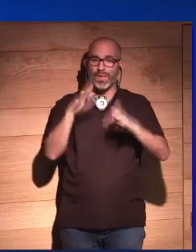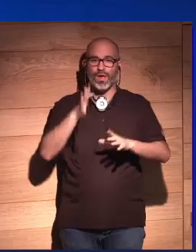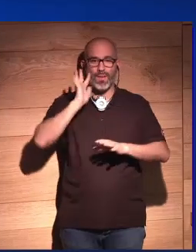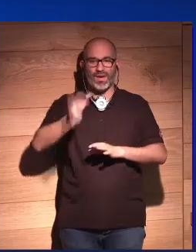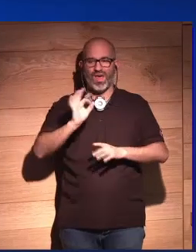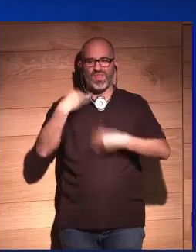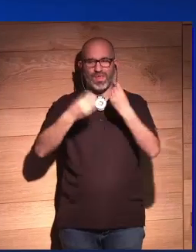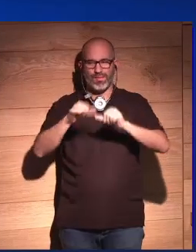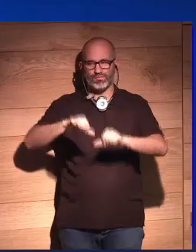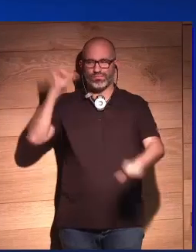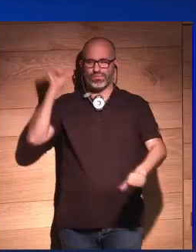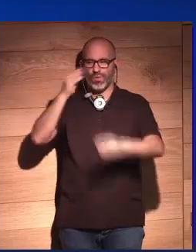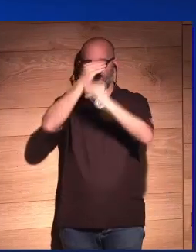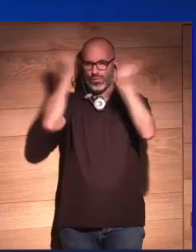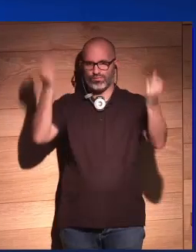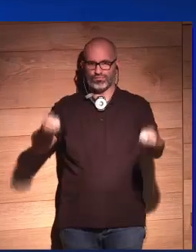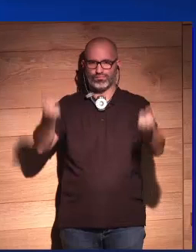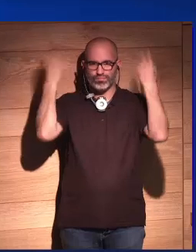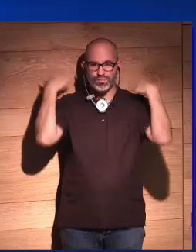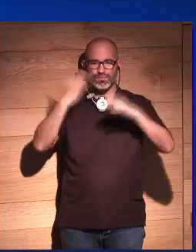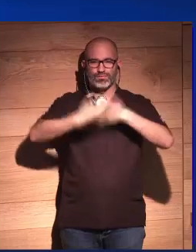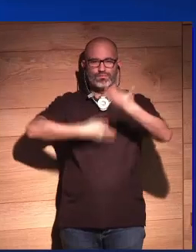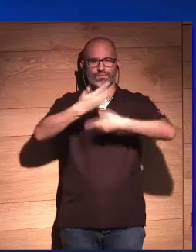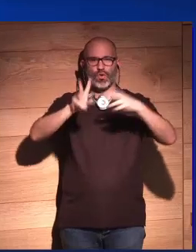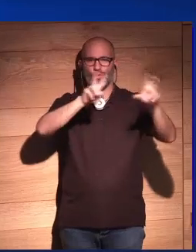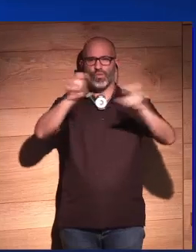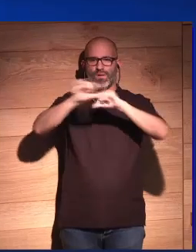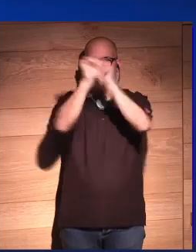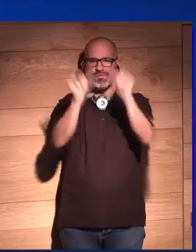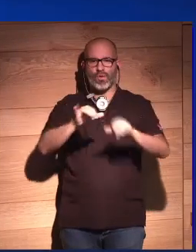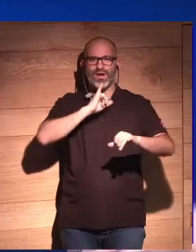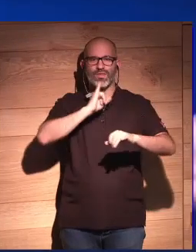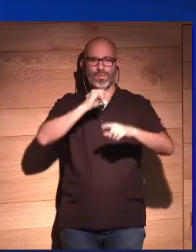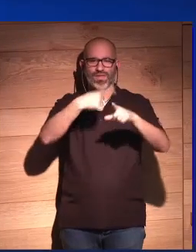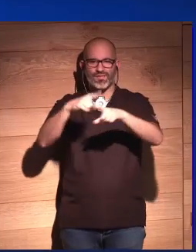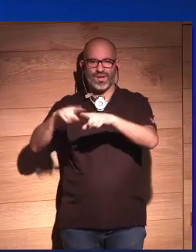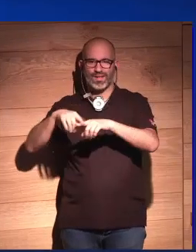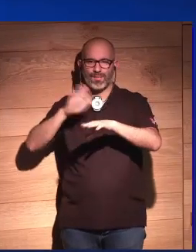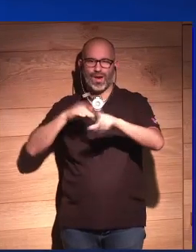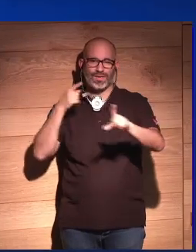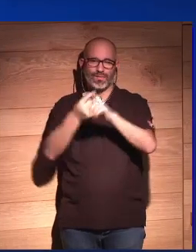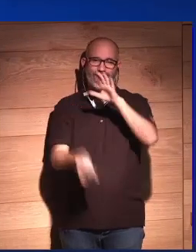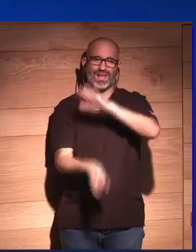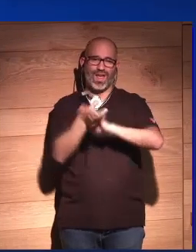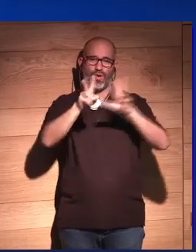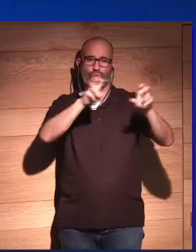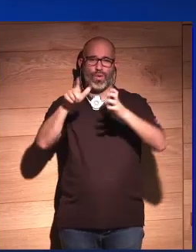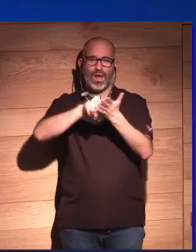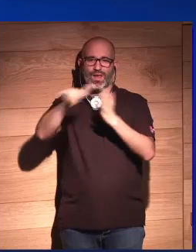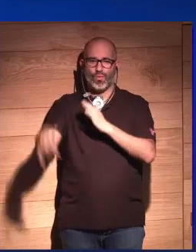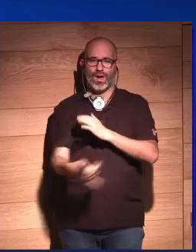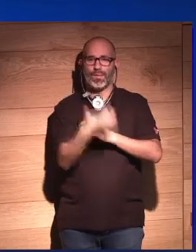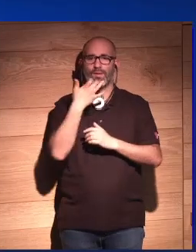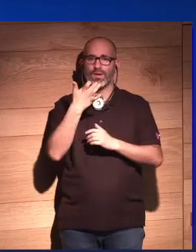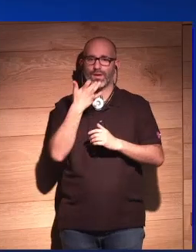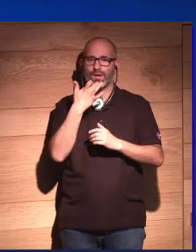invent new kinds of languages. And to a certain extent, Spheres is an example of that. A piece called Waves, like